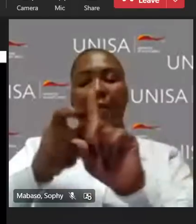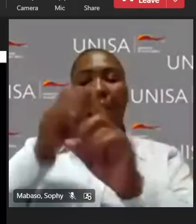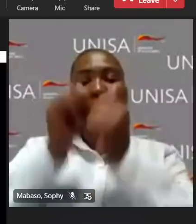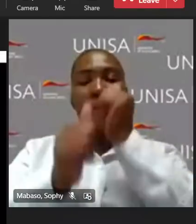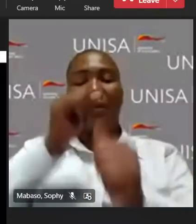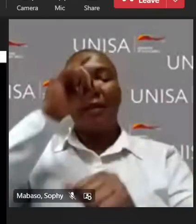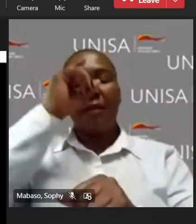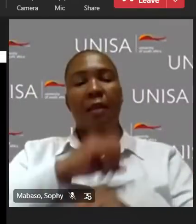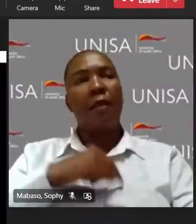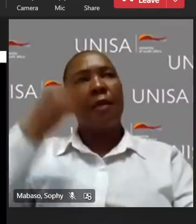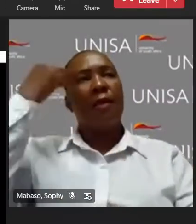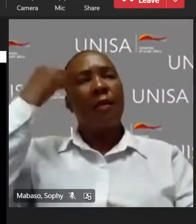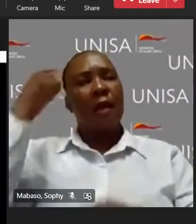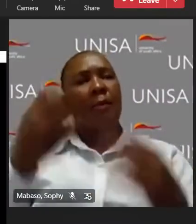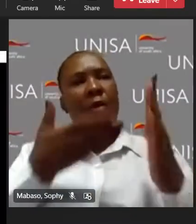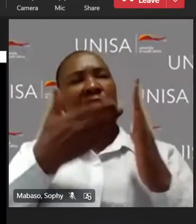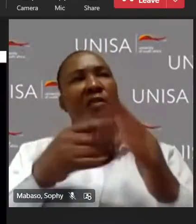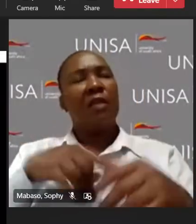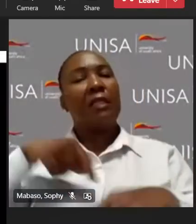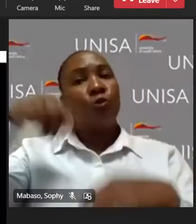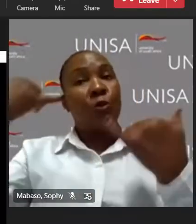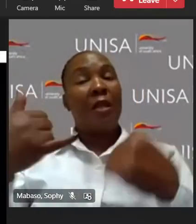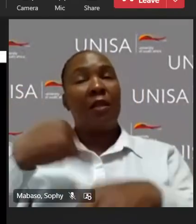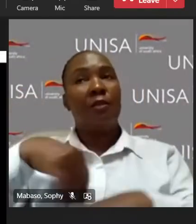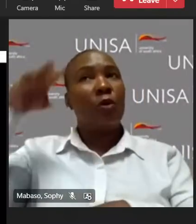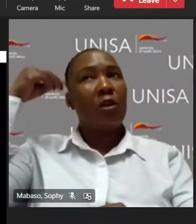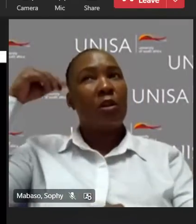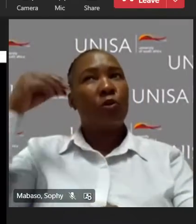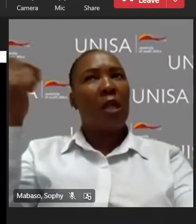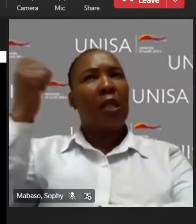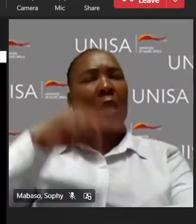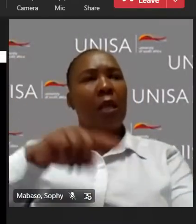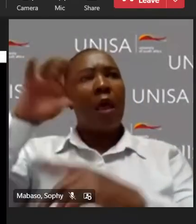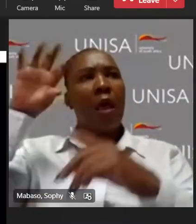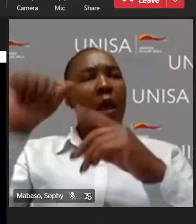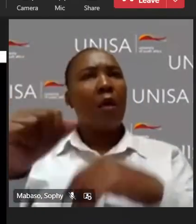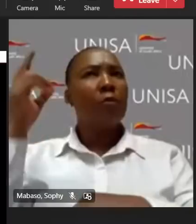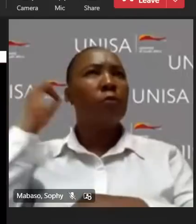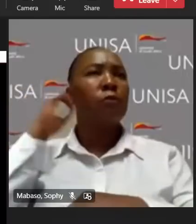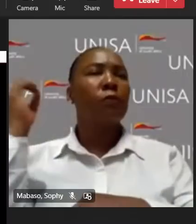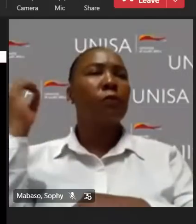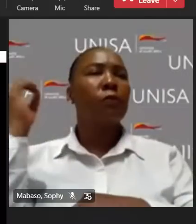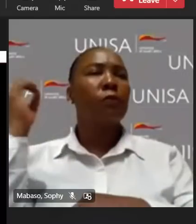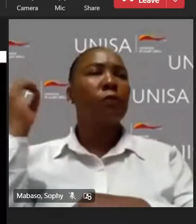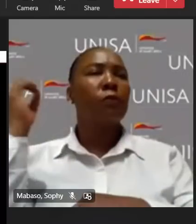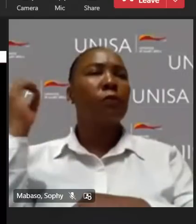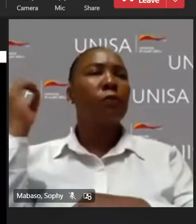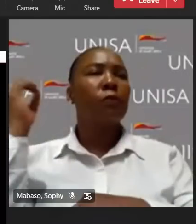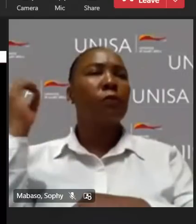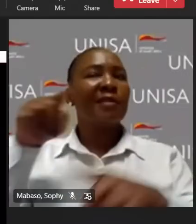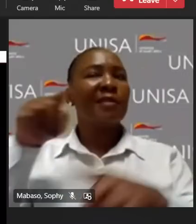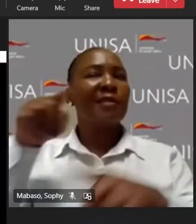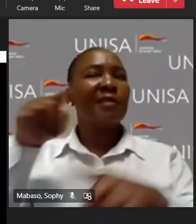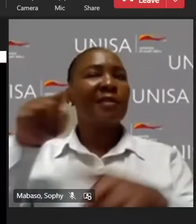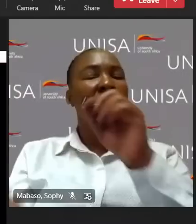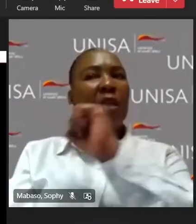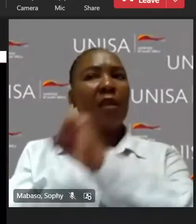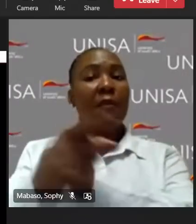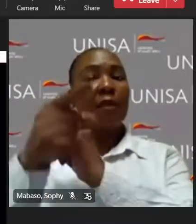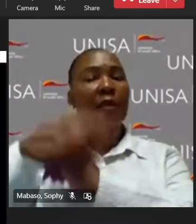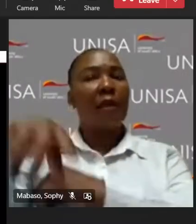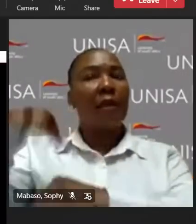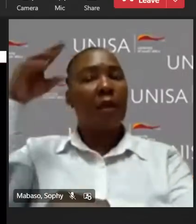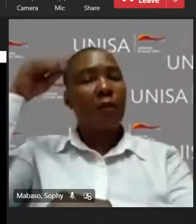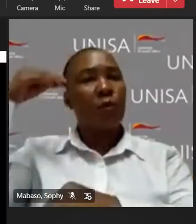just imagine it's your graduation day, only to find that you are deaf, and on that session, there's no sign